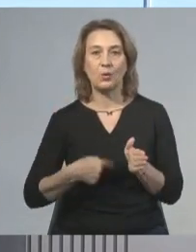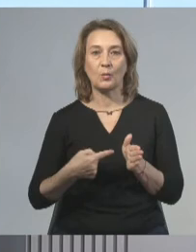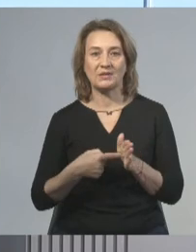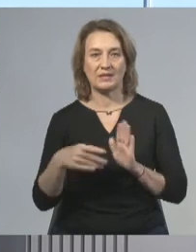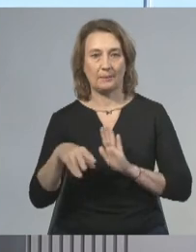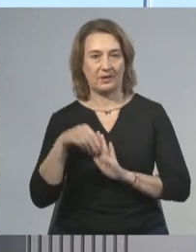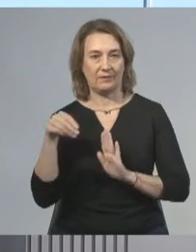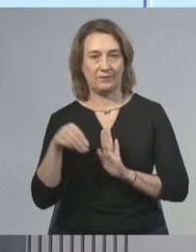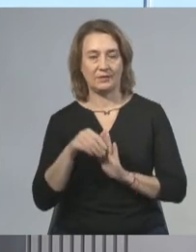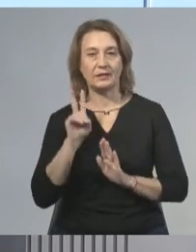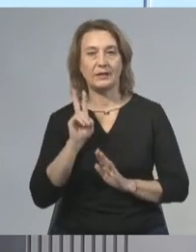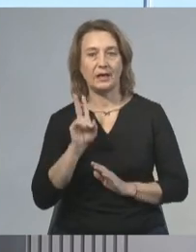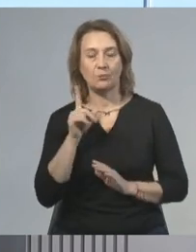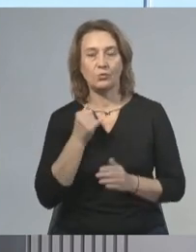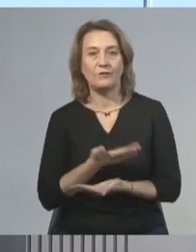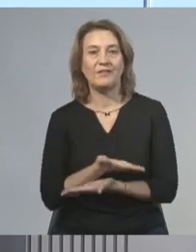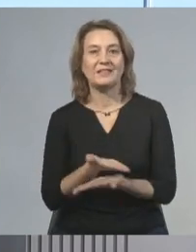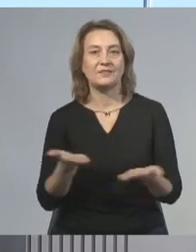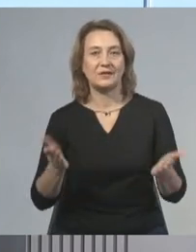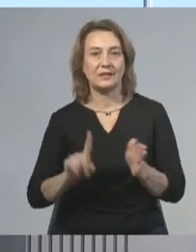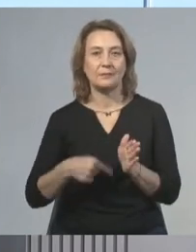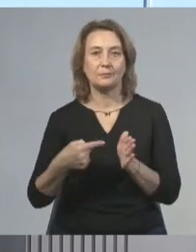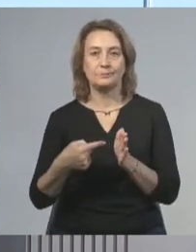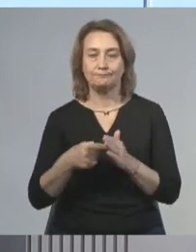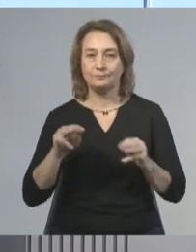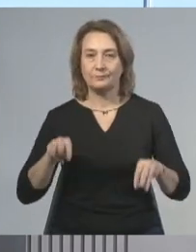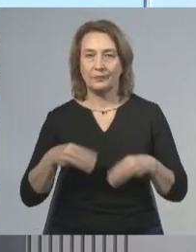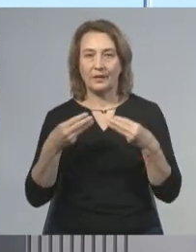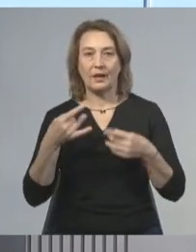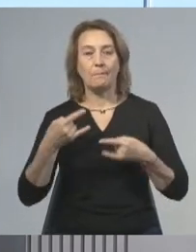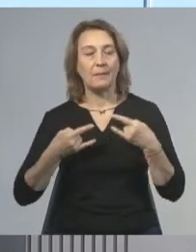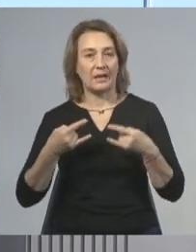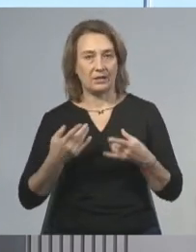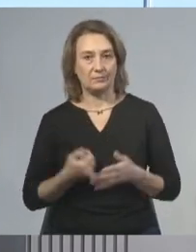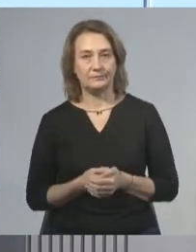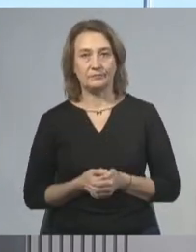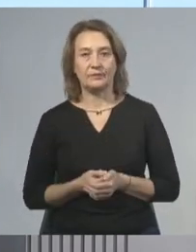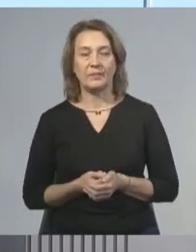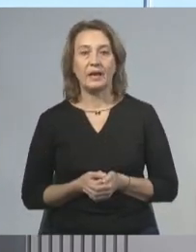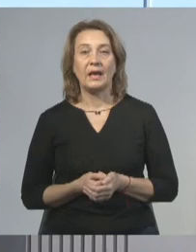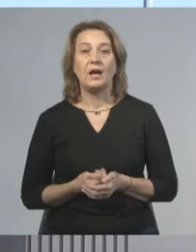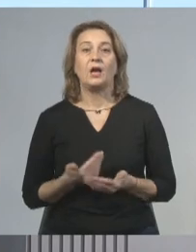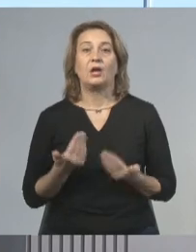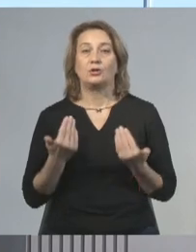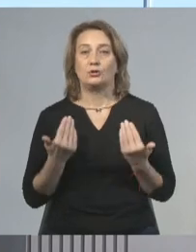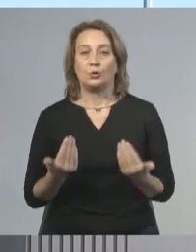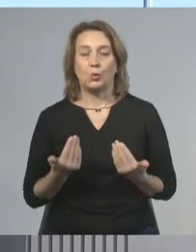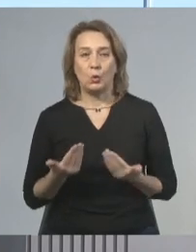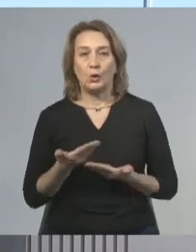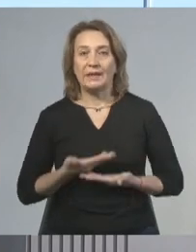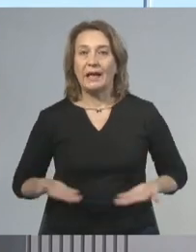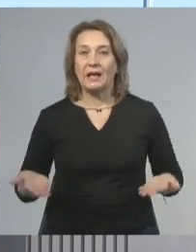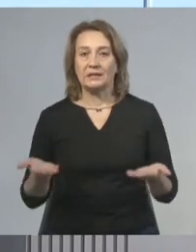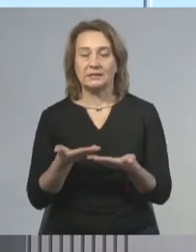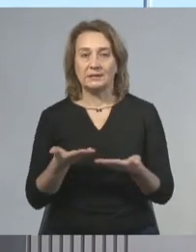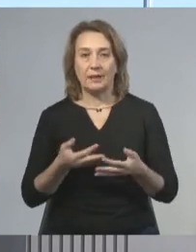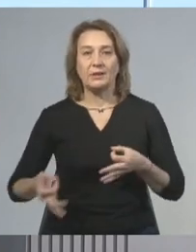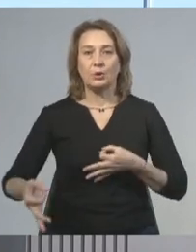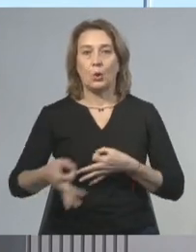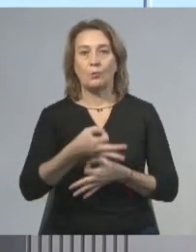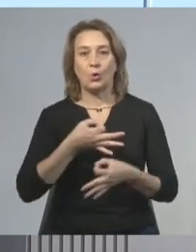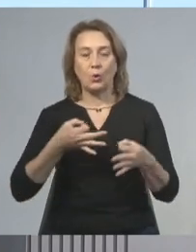and we have a productive discussions on the local elections and local media so today we have with